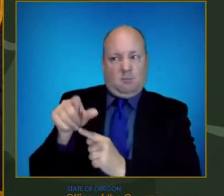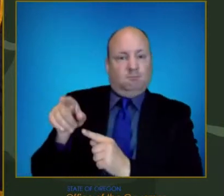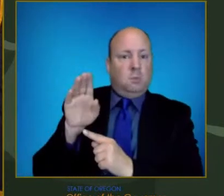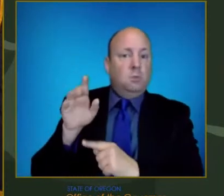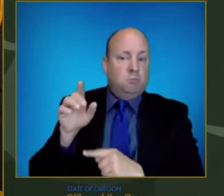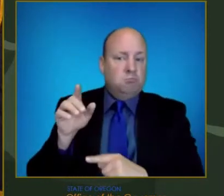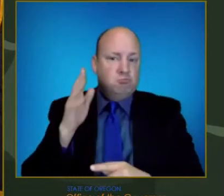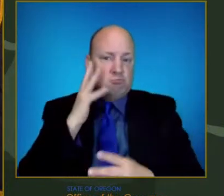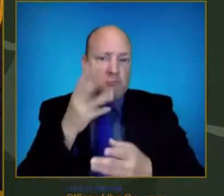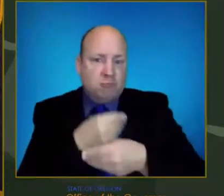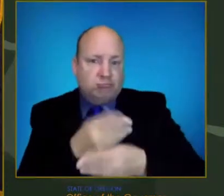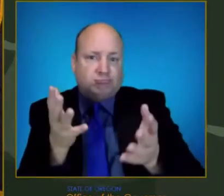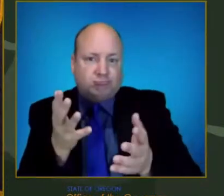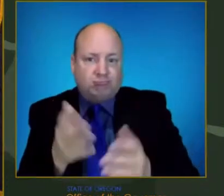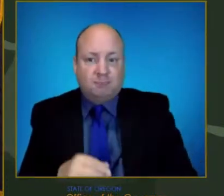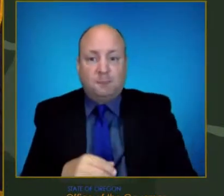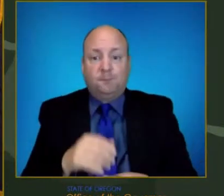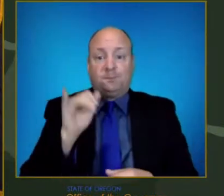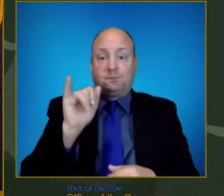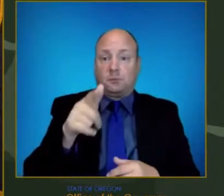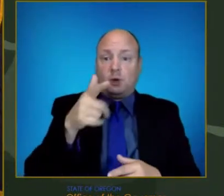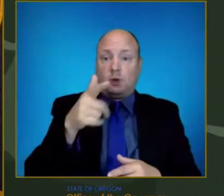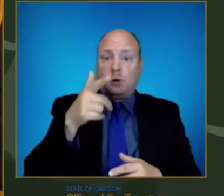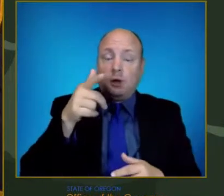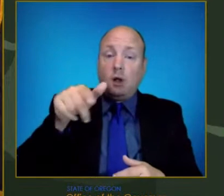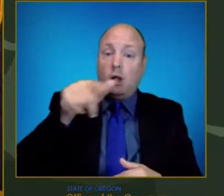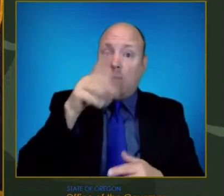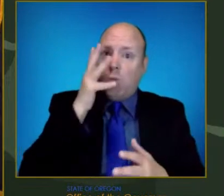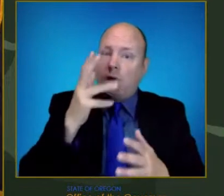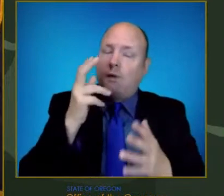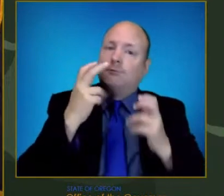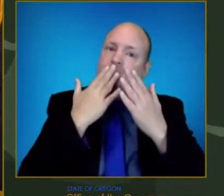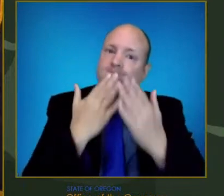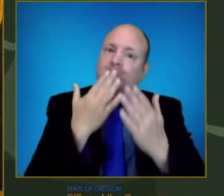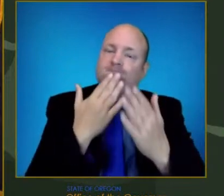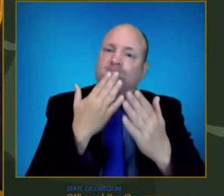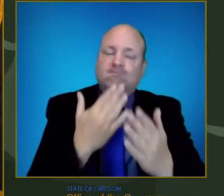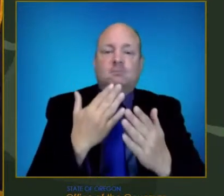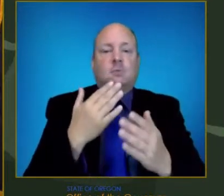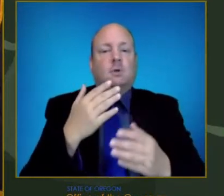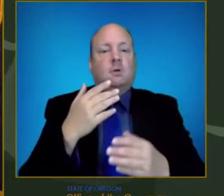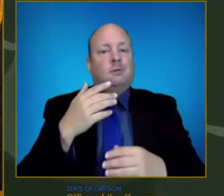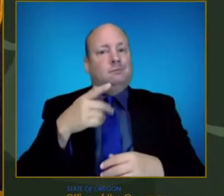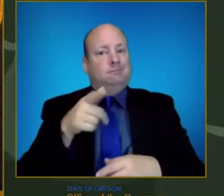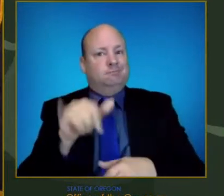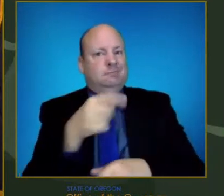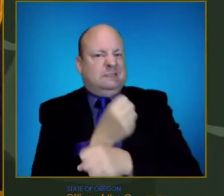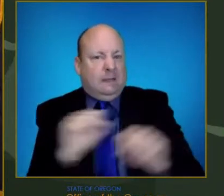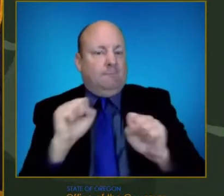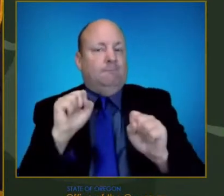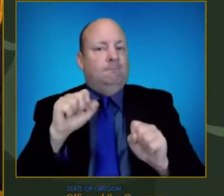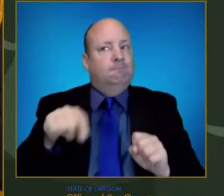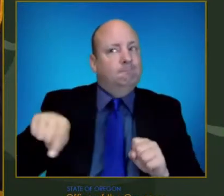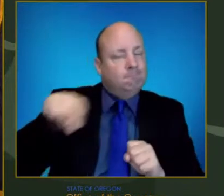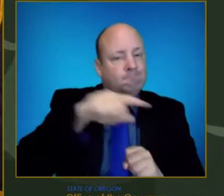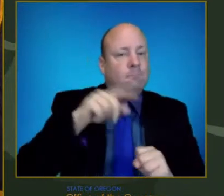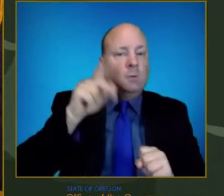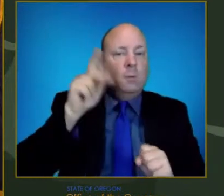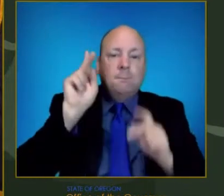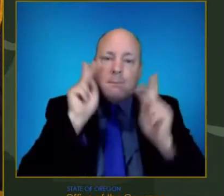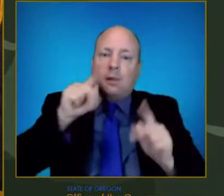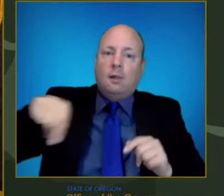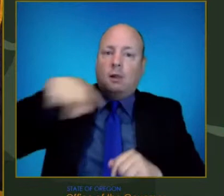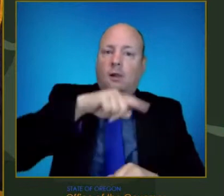are truly saving lives. Last week, the FDA and the CDC shared their recommendations for the